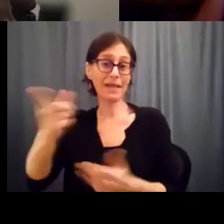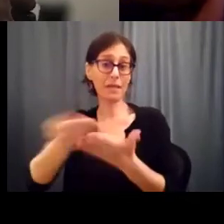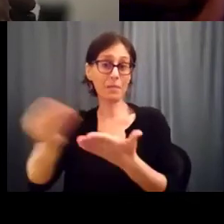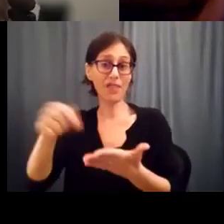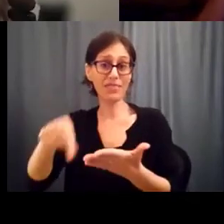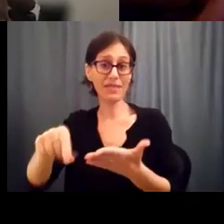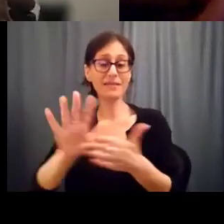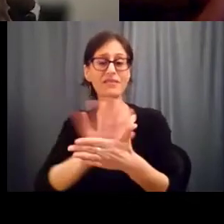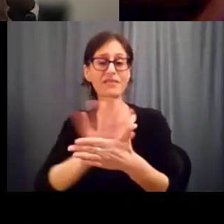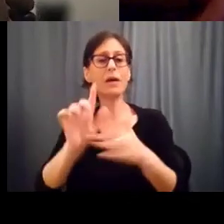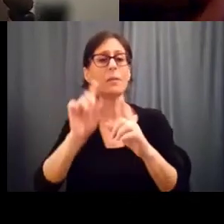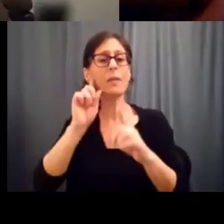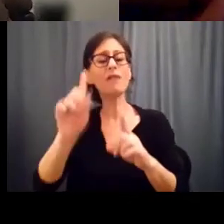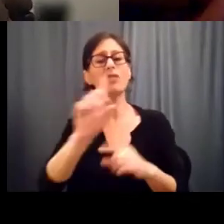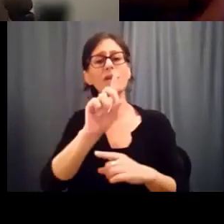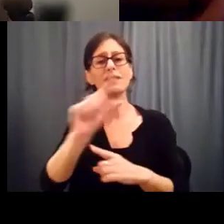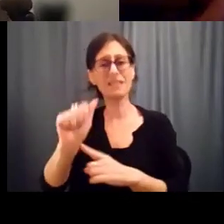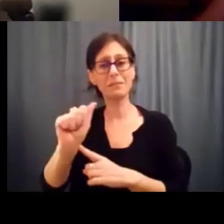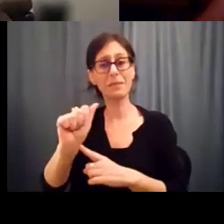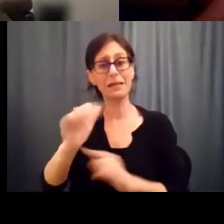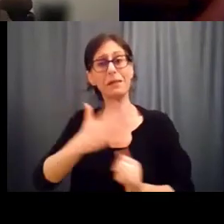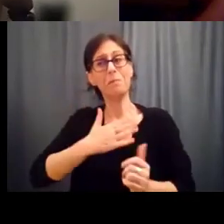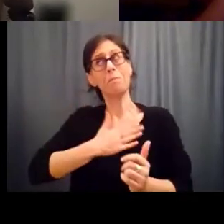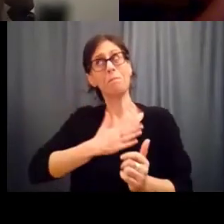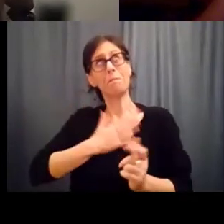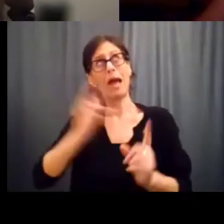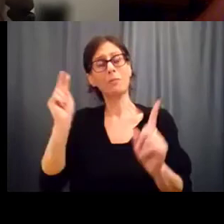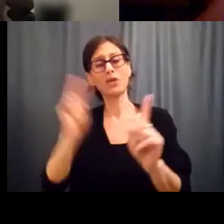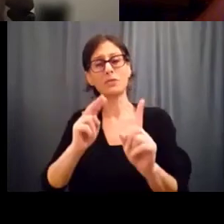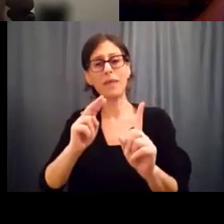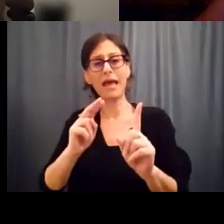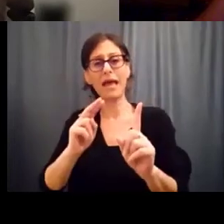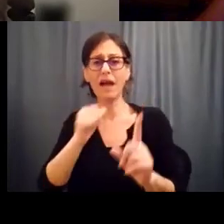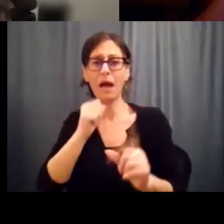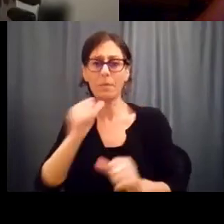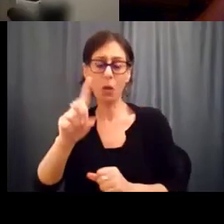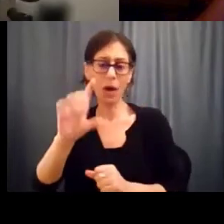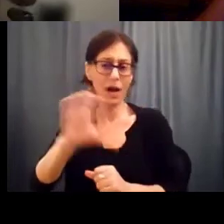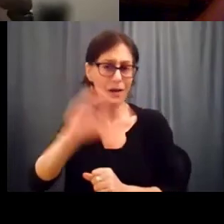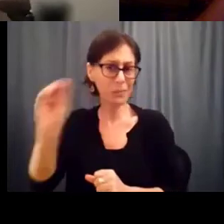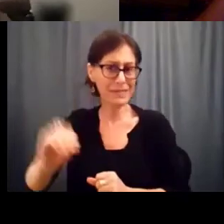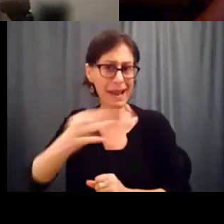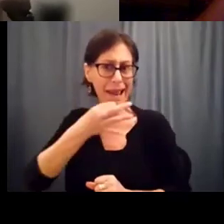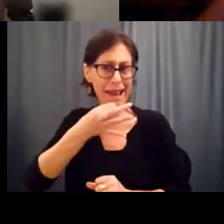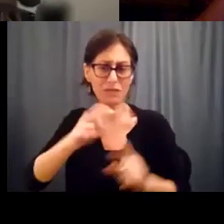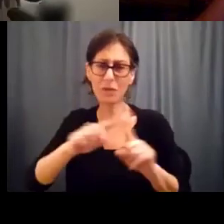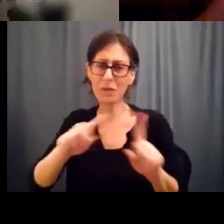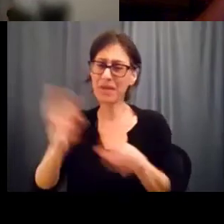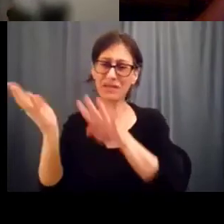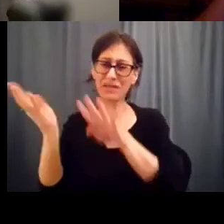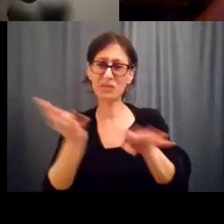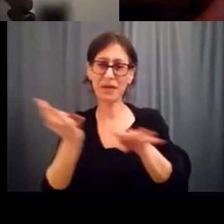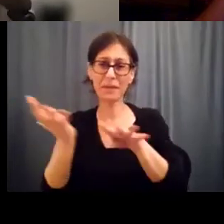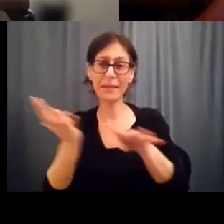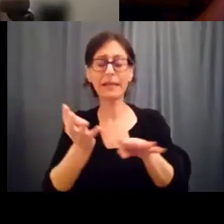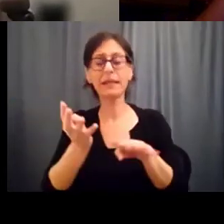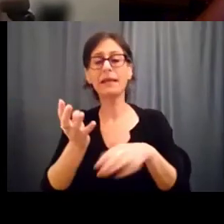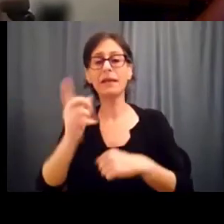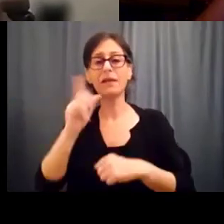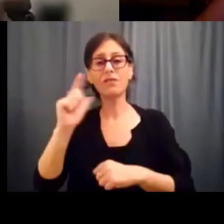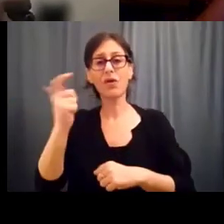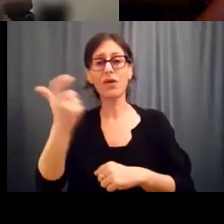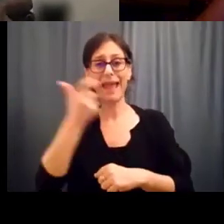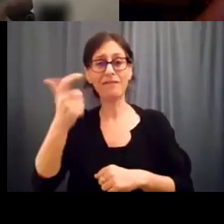as disability, to my mind, and I'm not 100% an expert, but streaming, Netflix